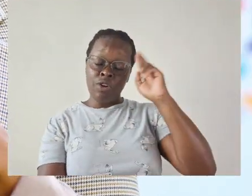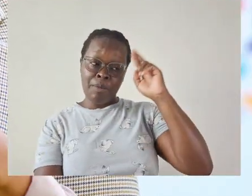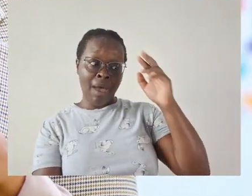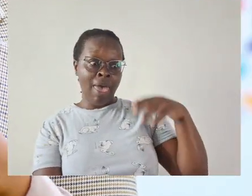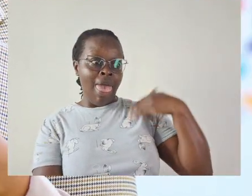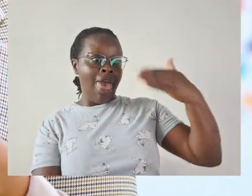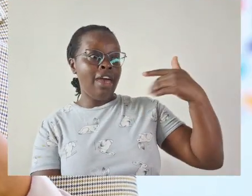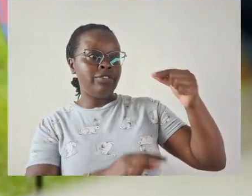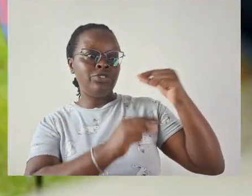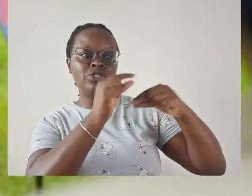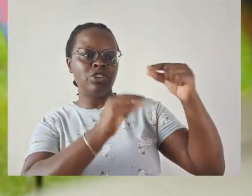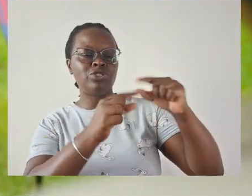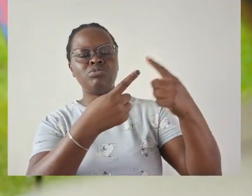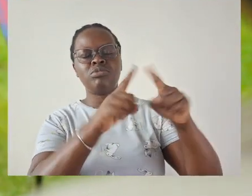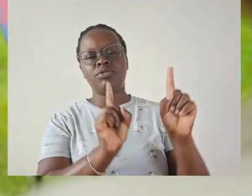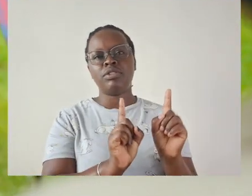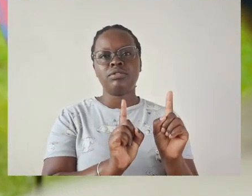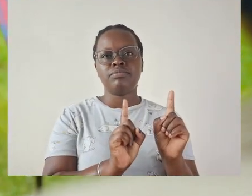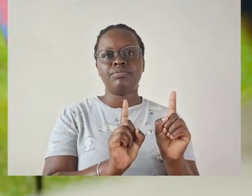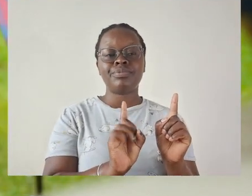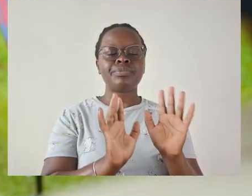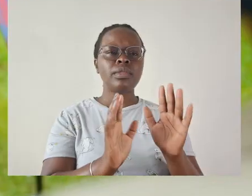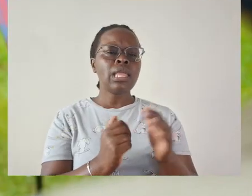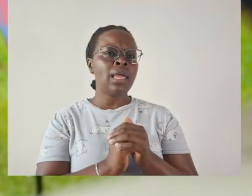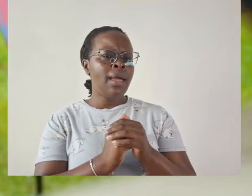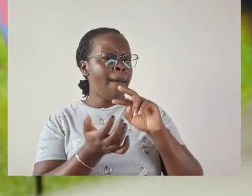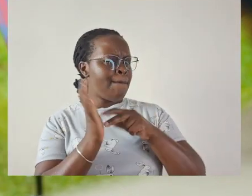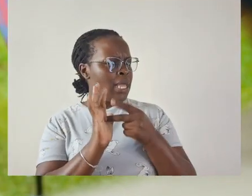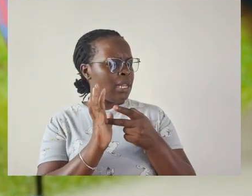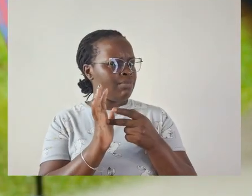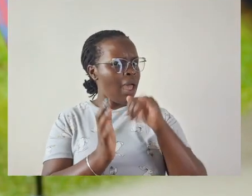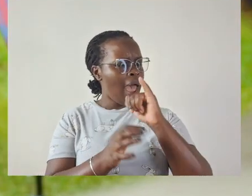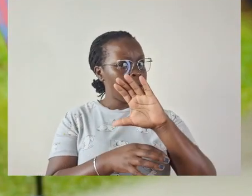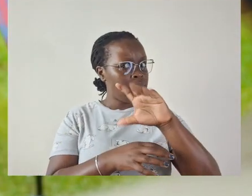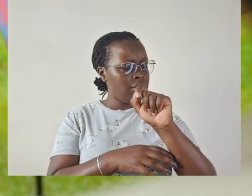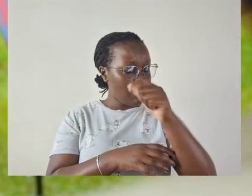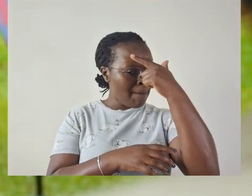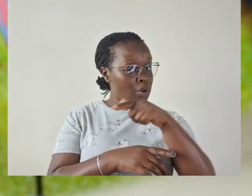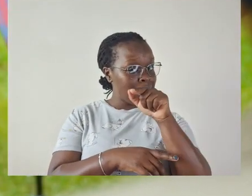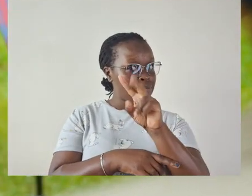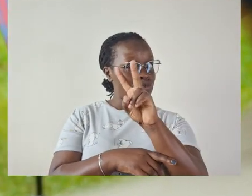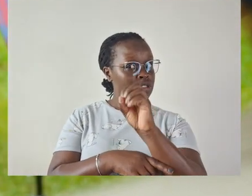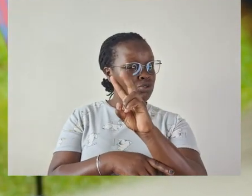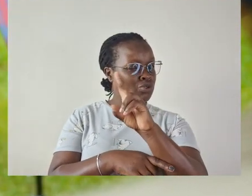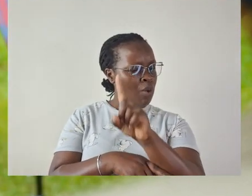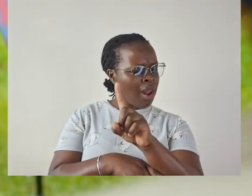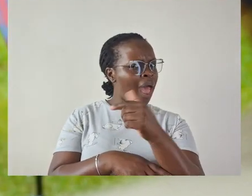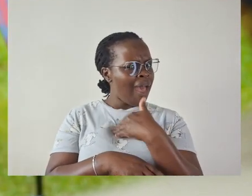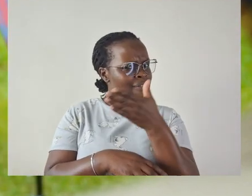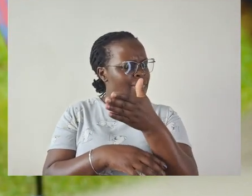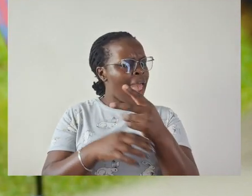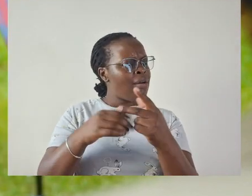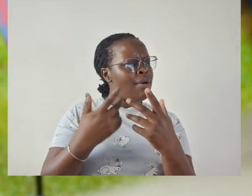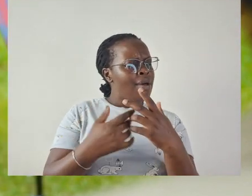every childhood is different. And so when you look at the ICT policy 2021, what are some of the